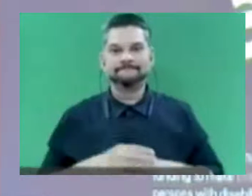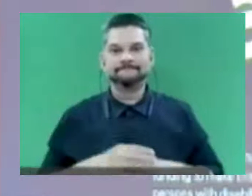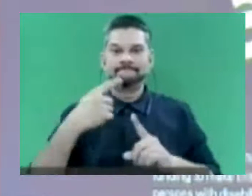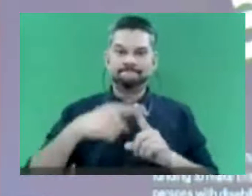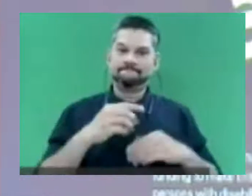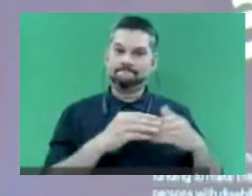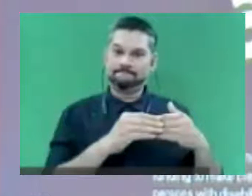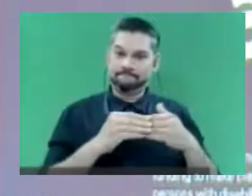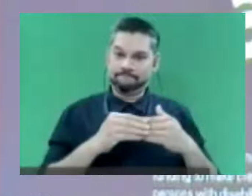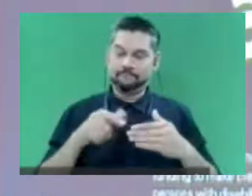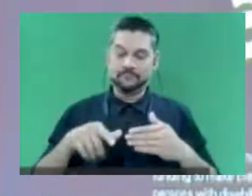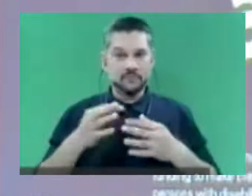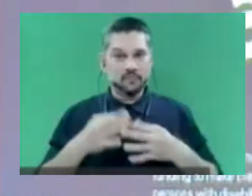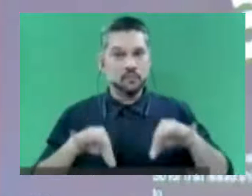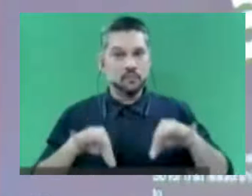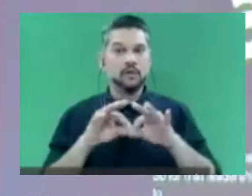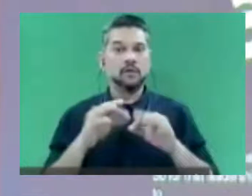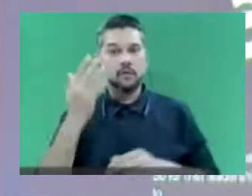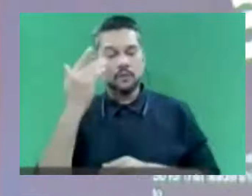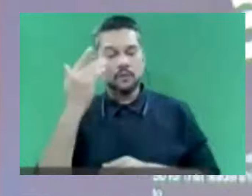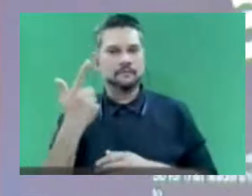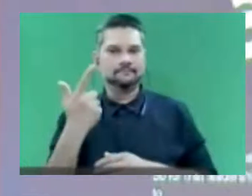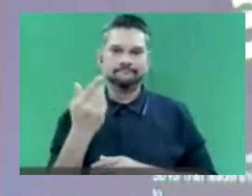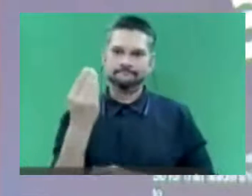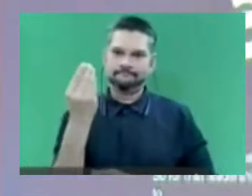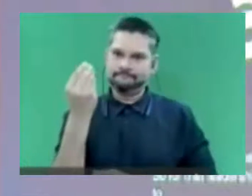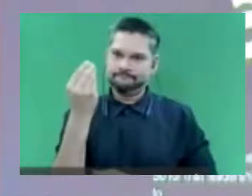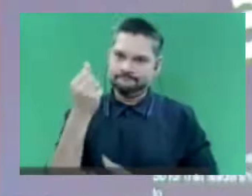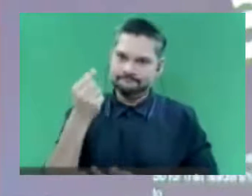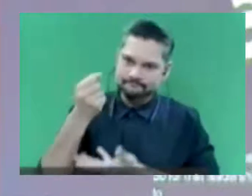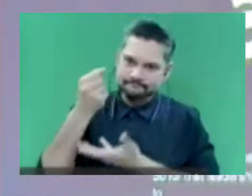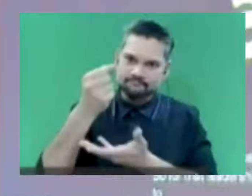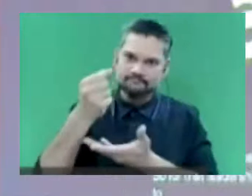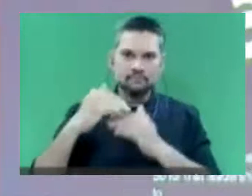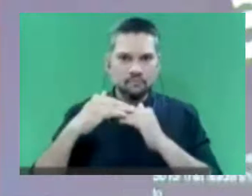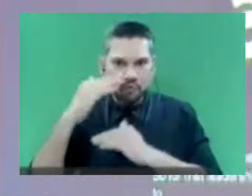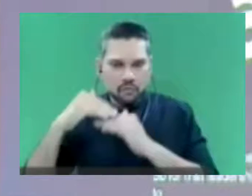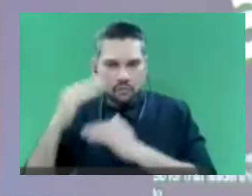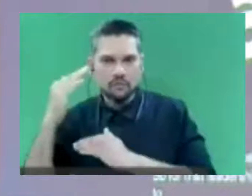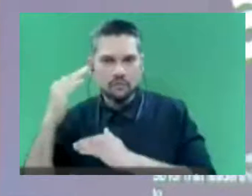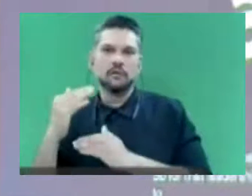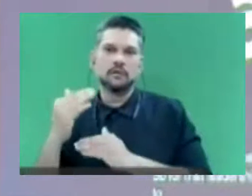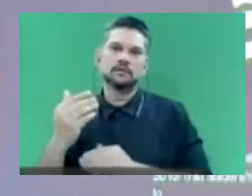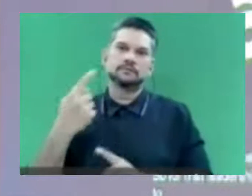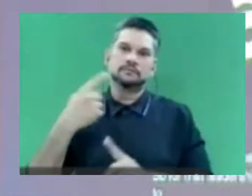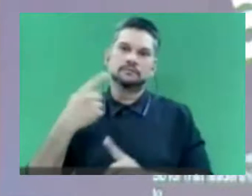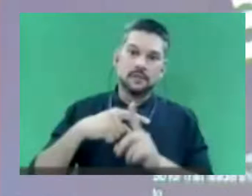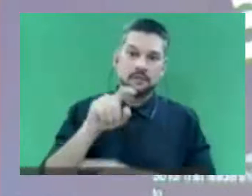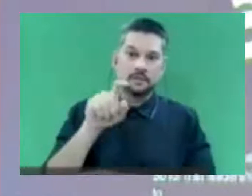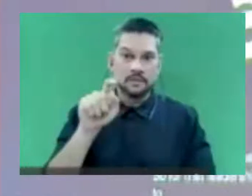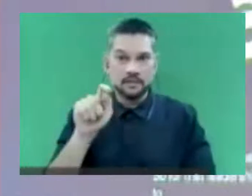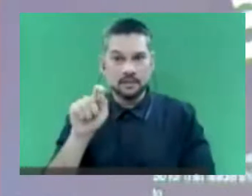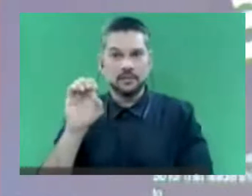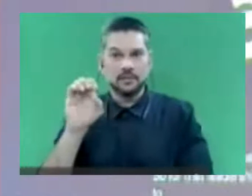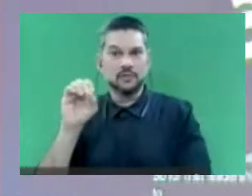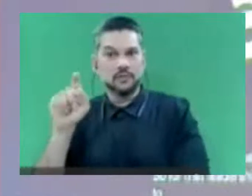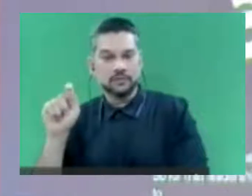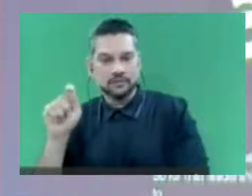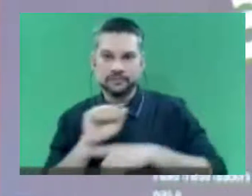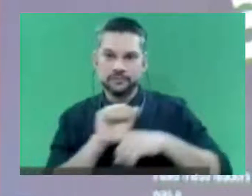leaders come up in life. And thereafter, it was a training of trainers. One person trains other person. It's